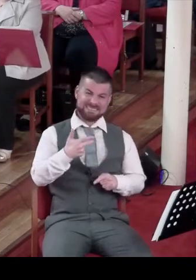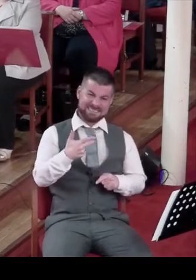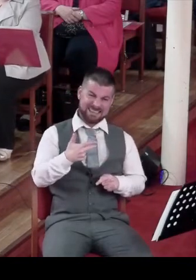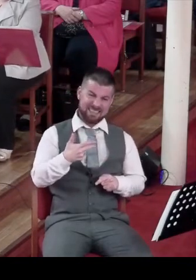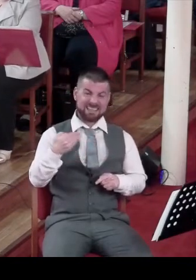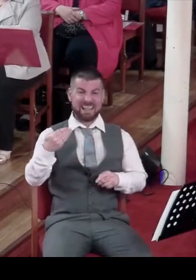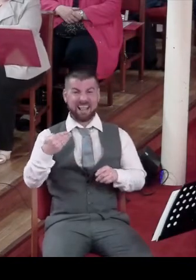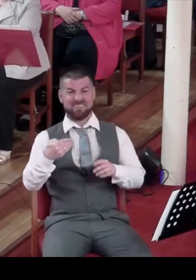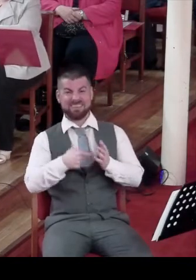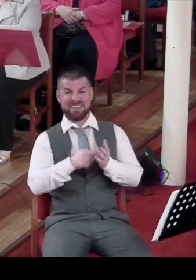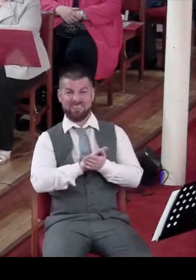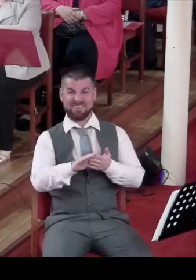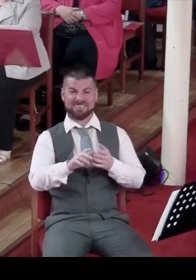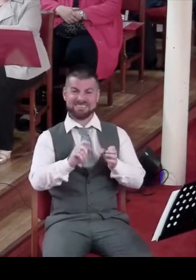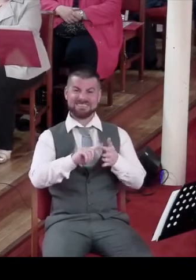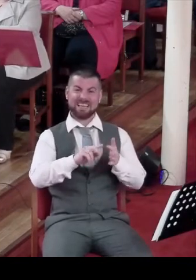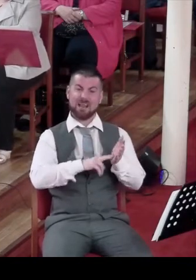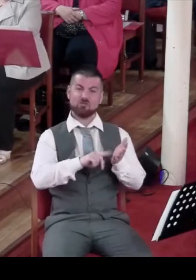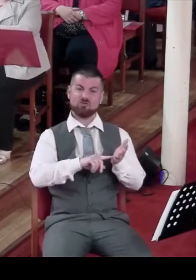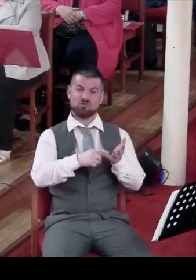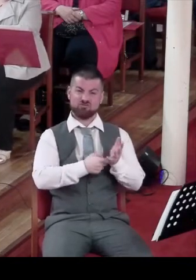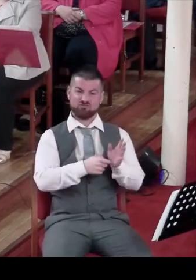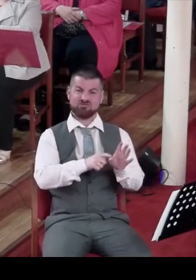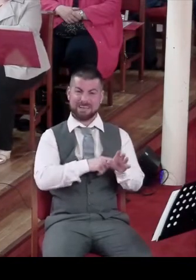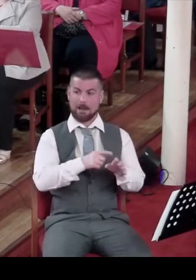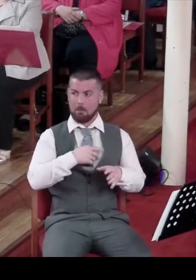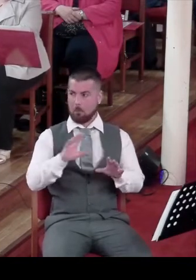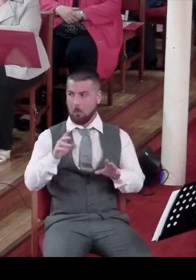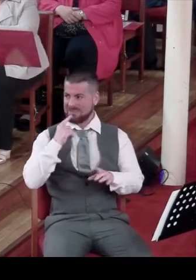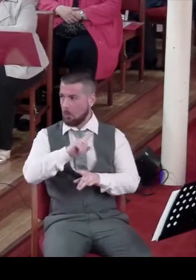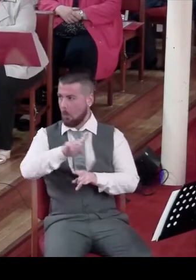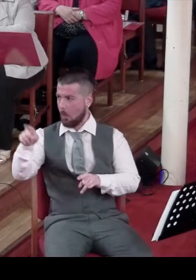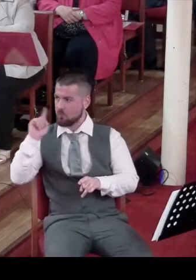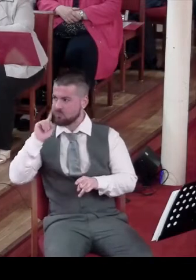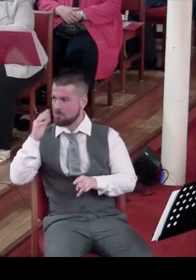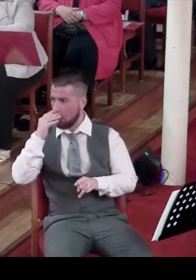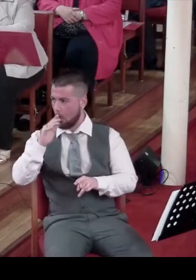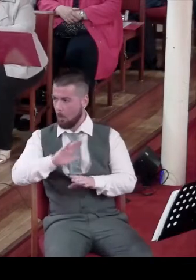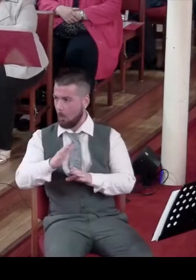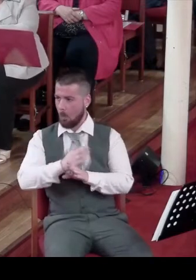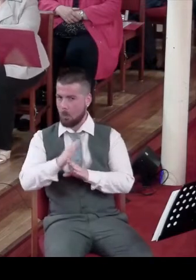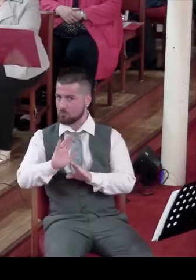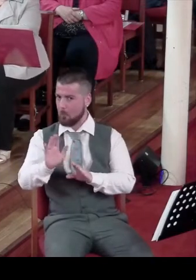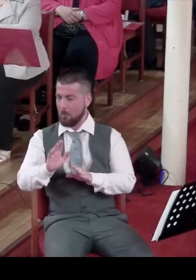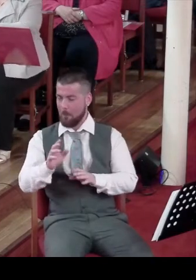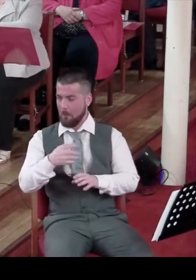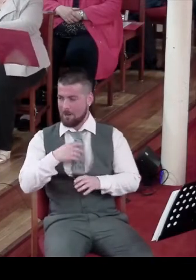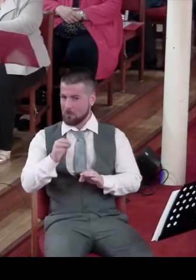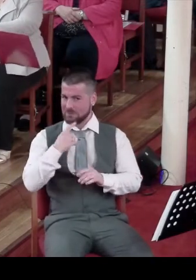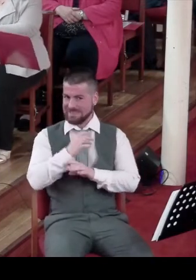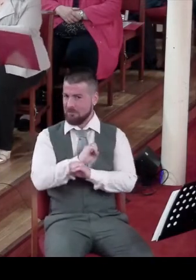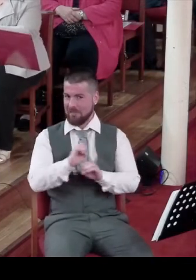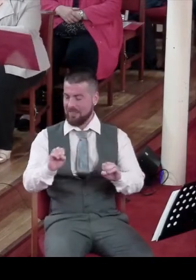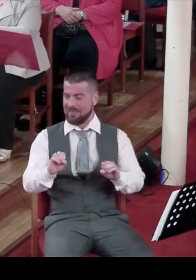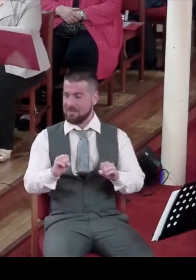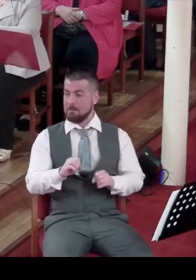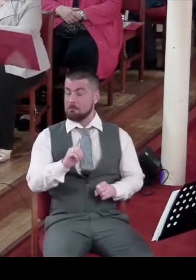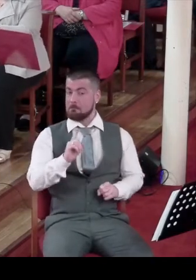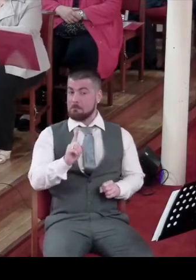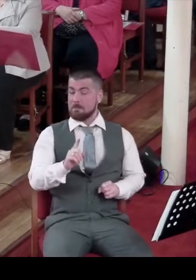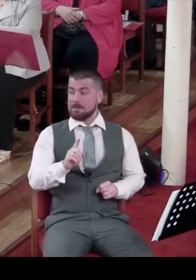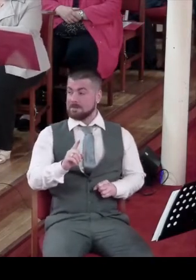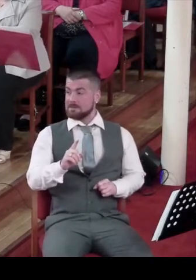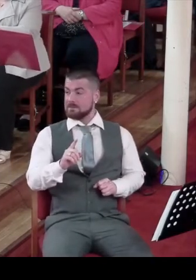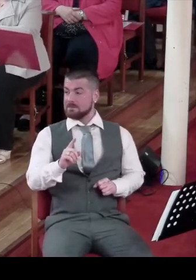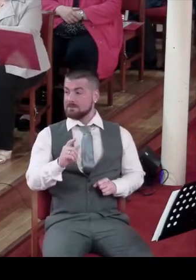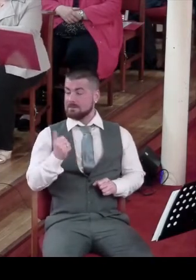century, not that I'm suggesting the ladies are that age, by the way, we're not. Because what